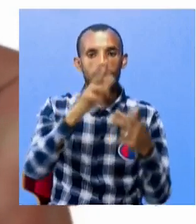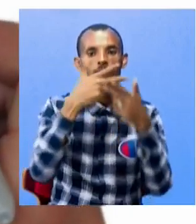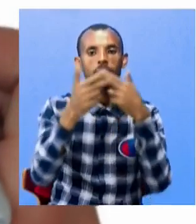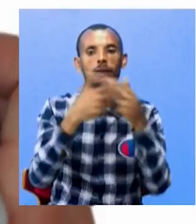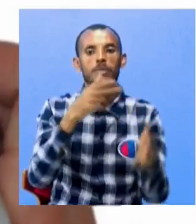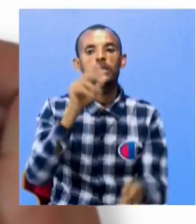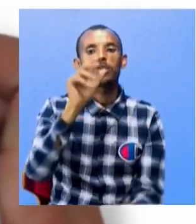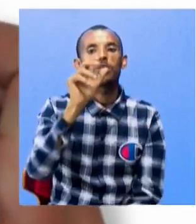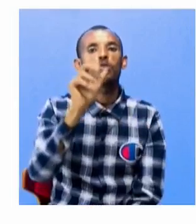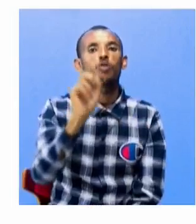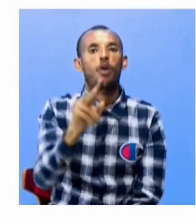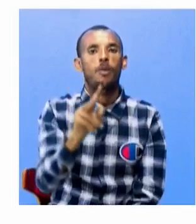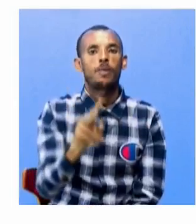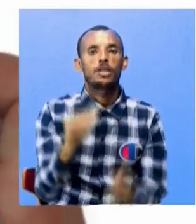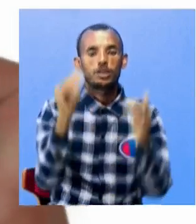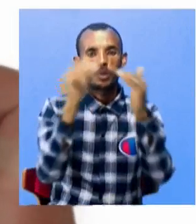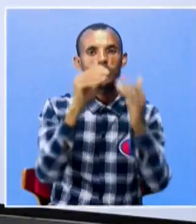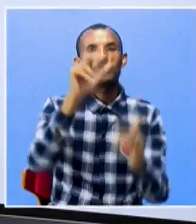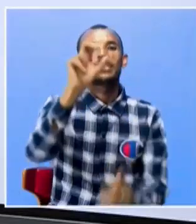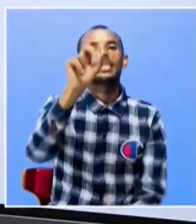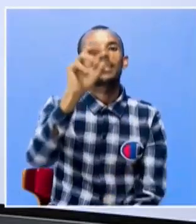have 36.